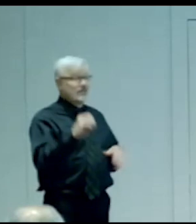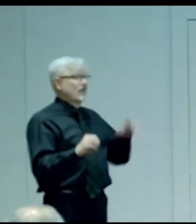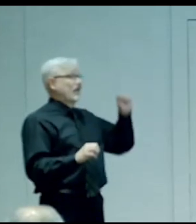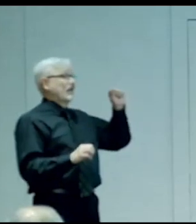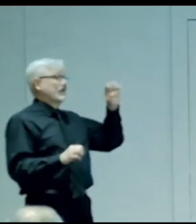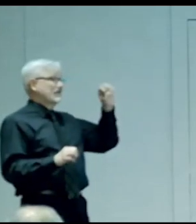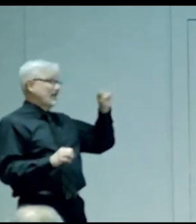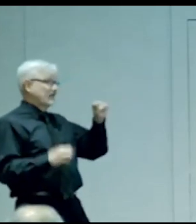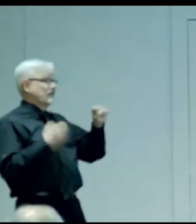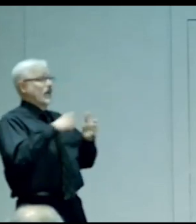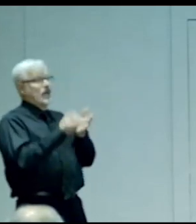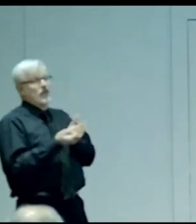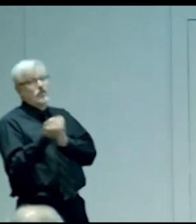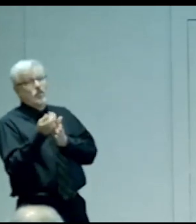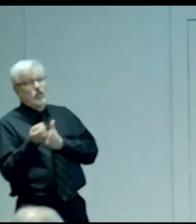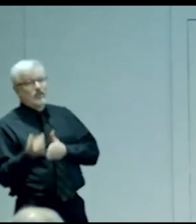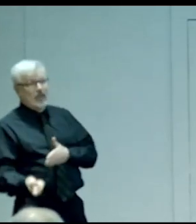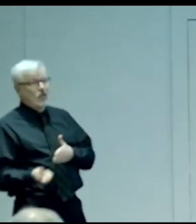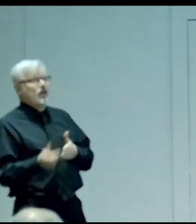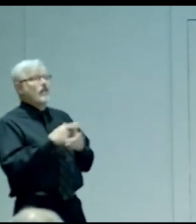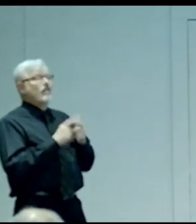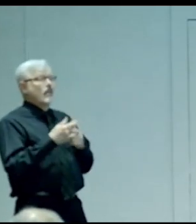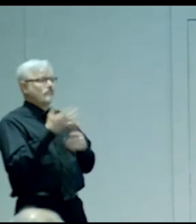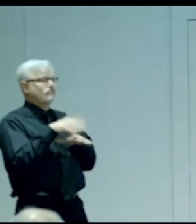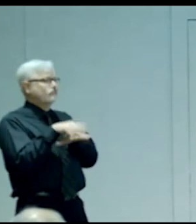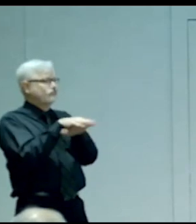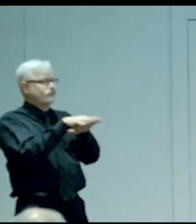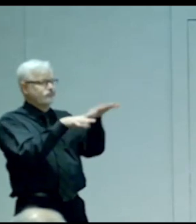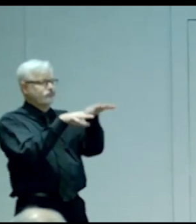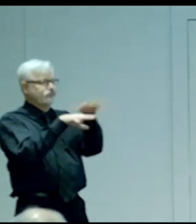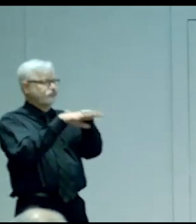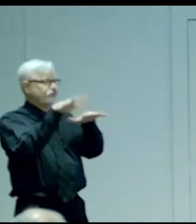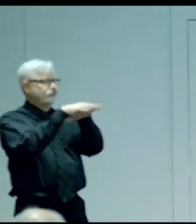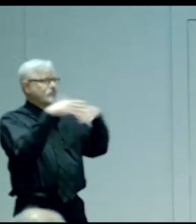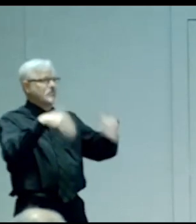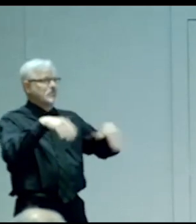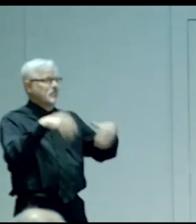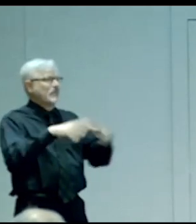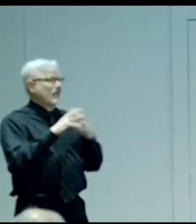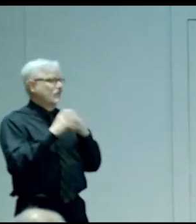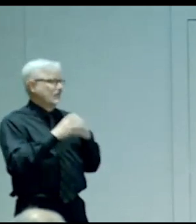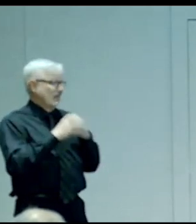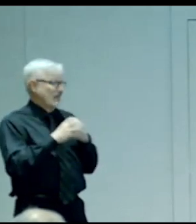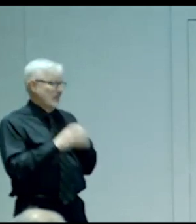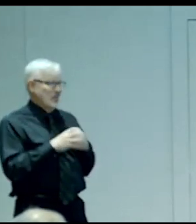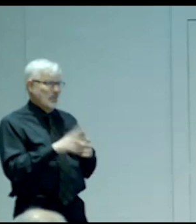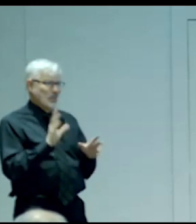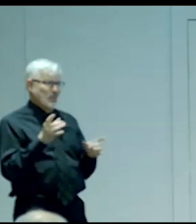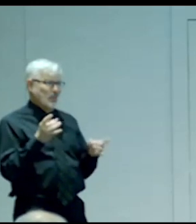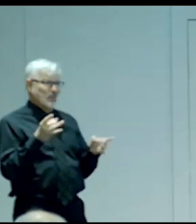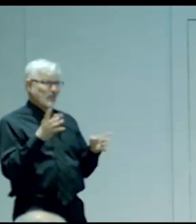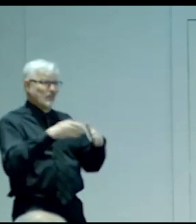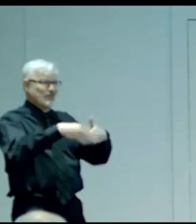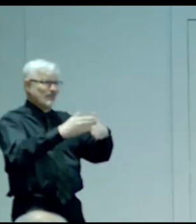these intersectionality definitions. And the results were really quite striking, and really the short version